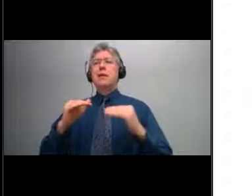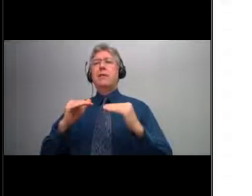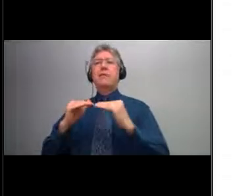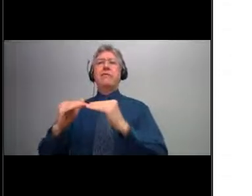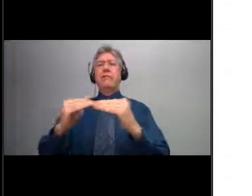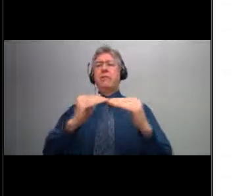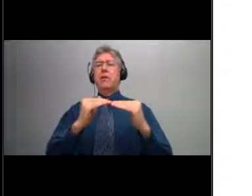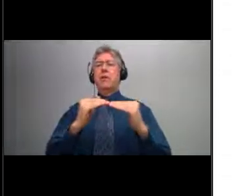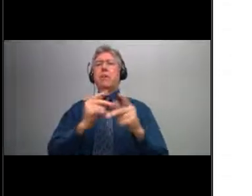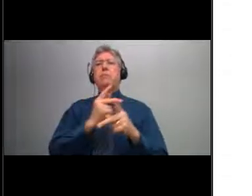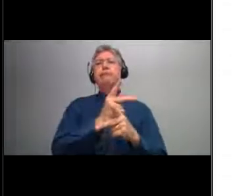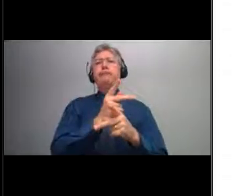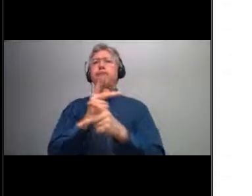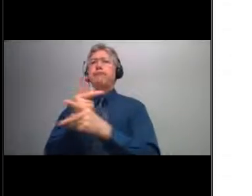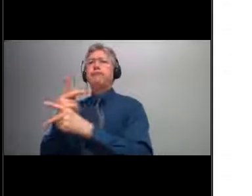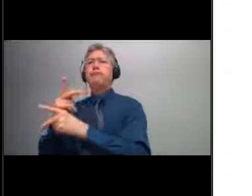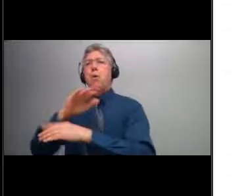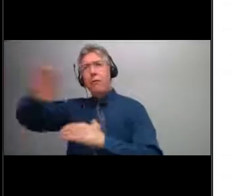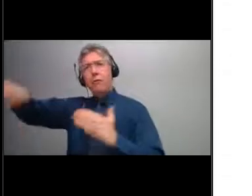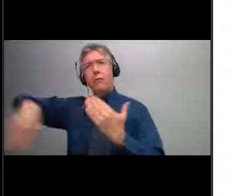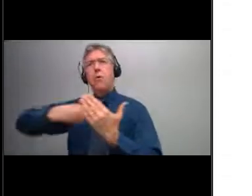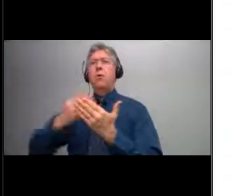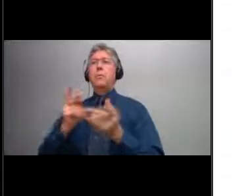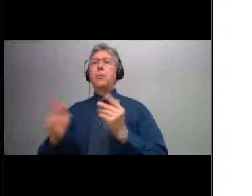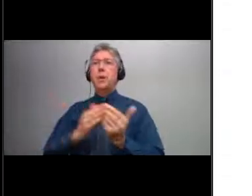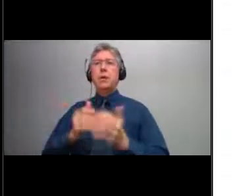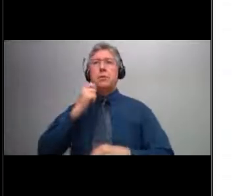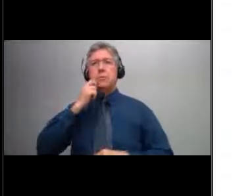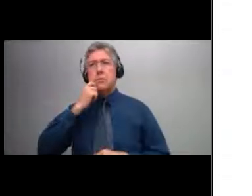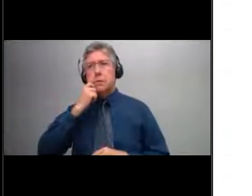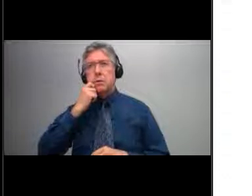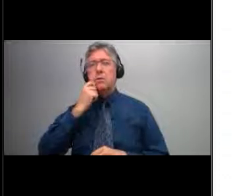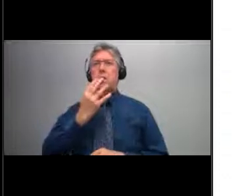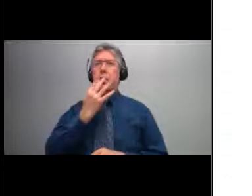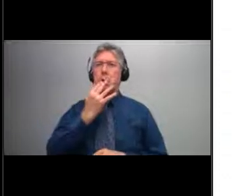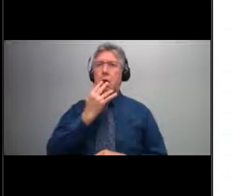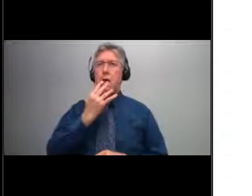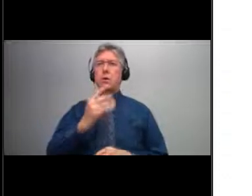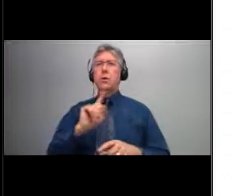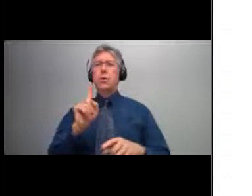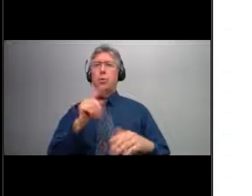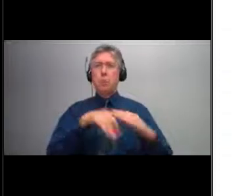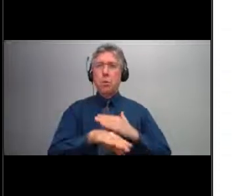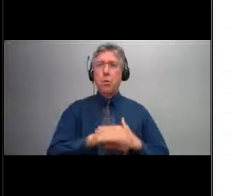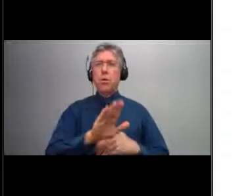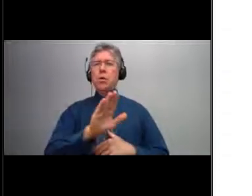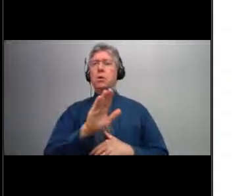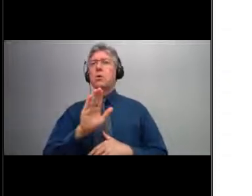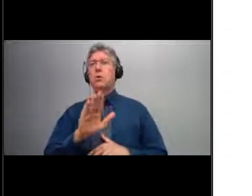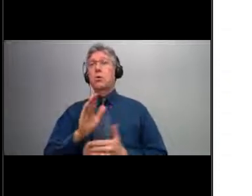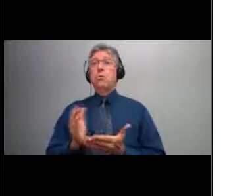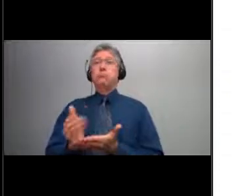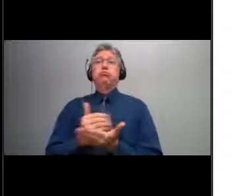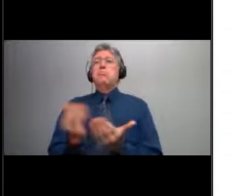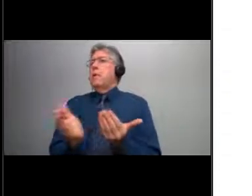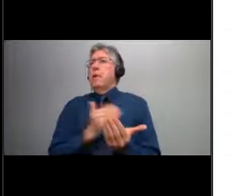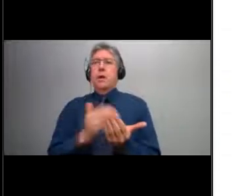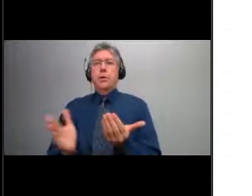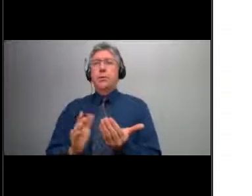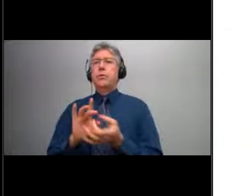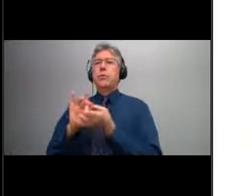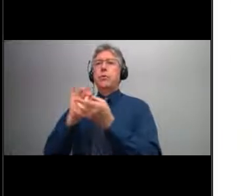meaningful involvement of all people, regardless of race, color, national origin, or income, with respect